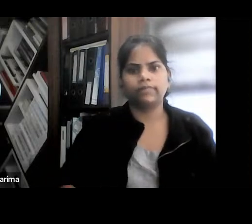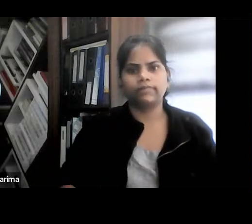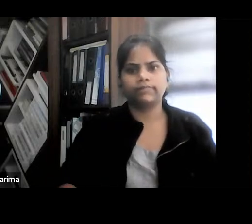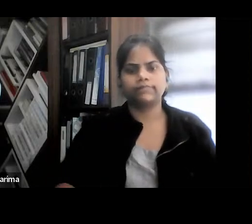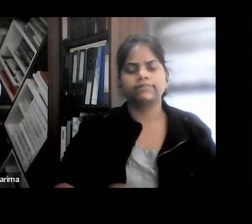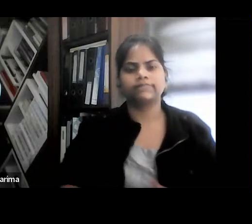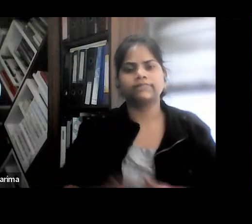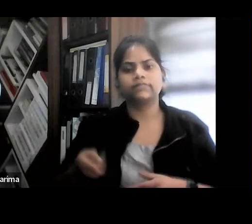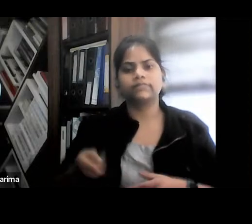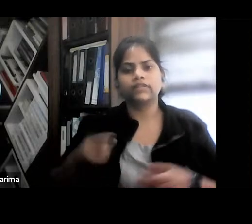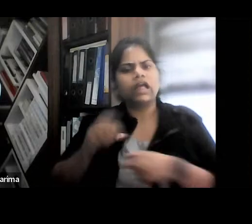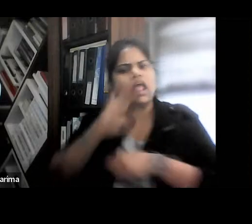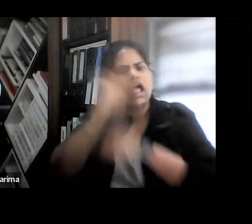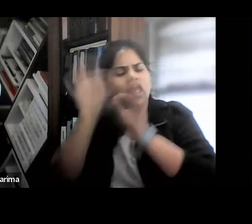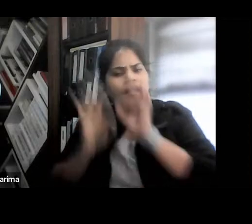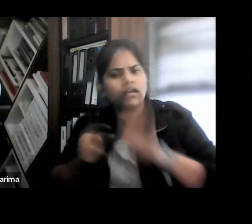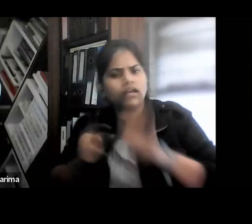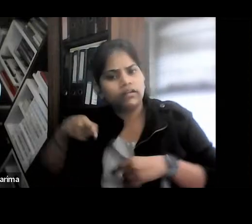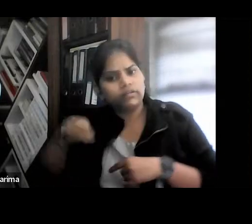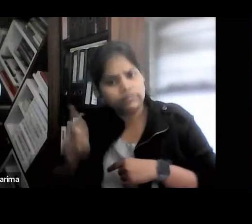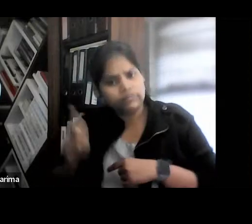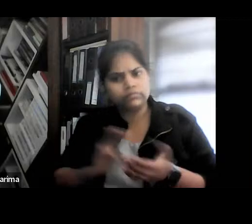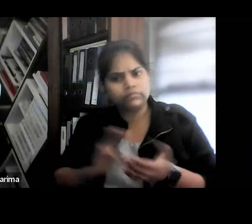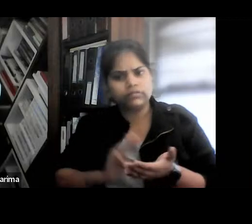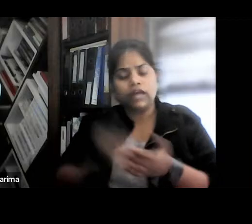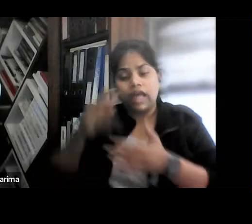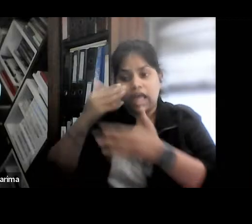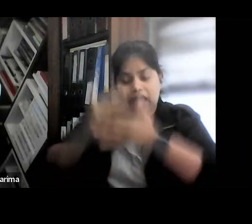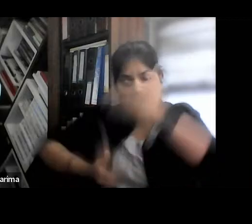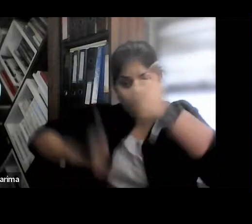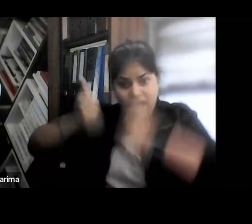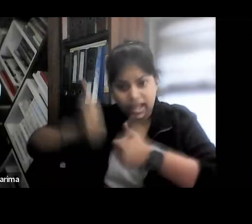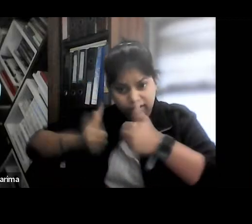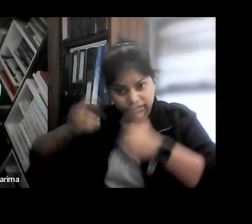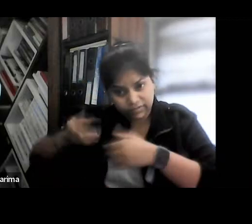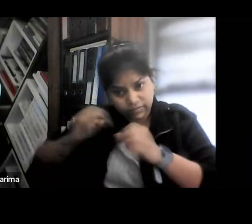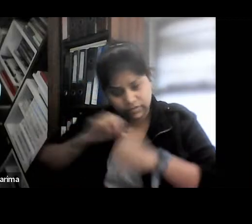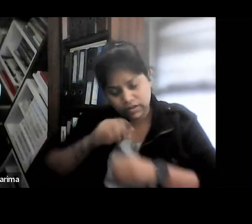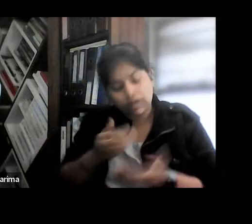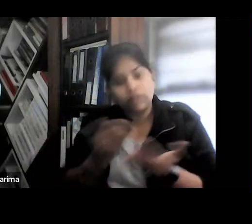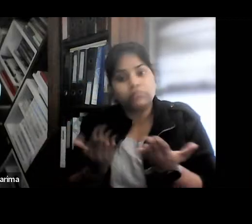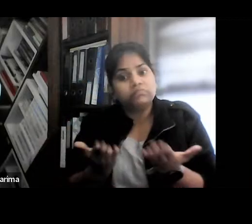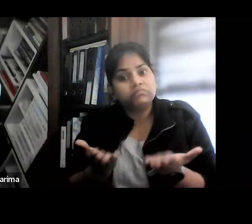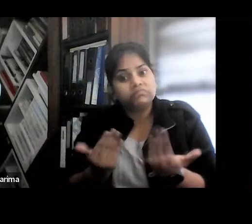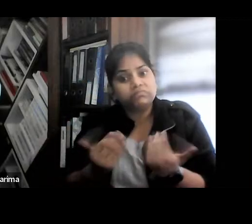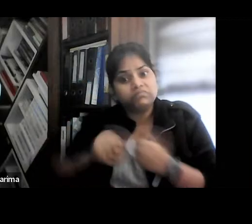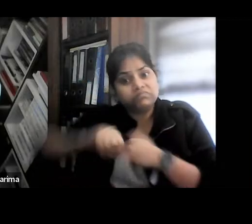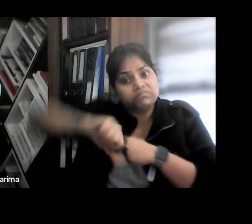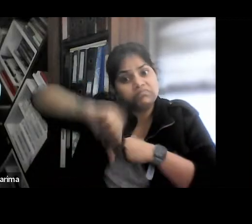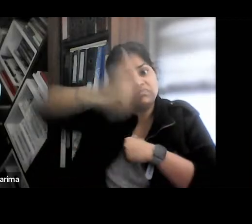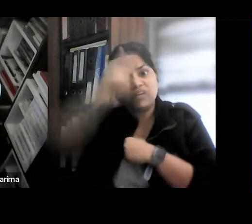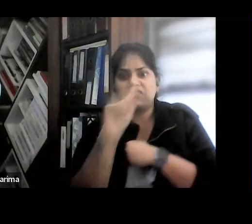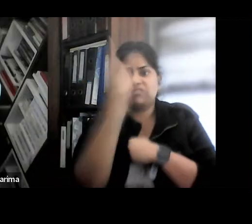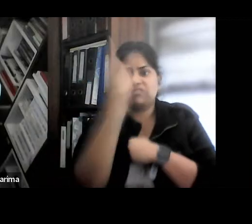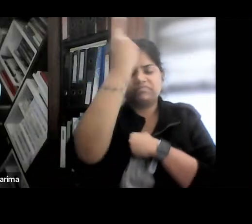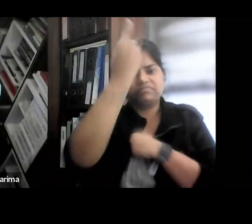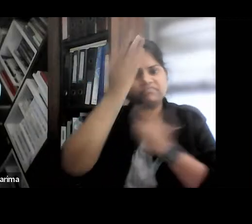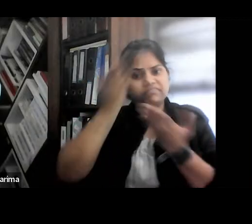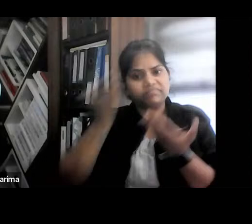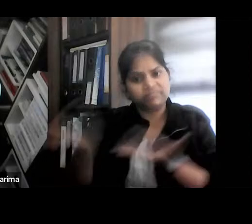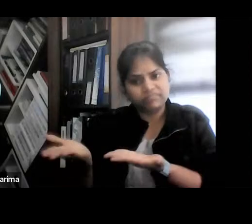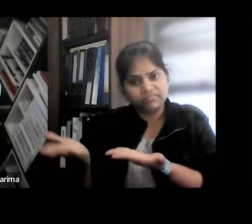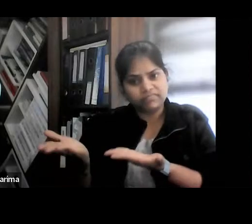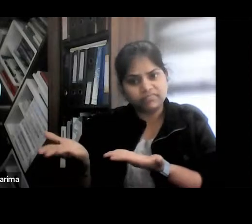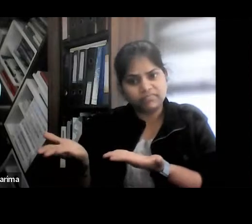for the matriculation examination and managed to clear it with first division. Despite faring well in the examination